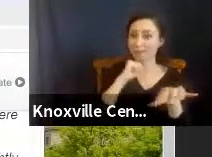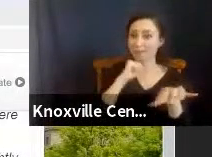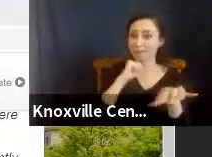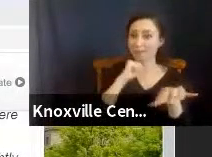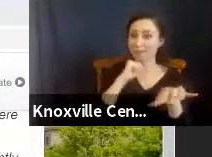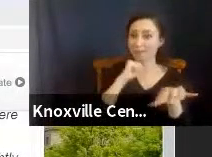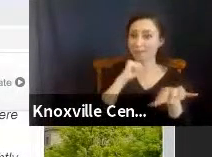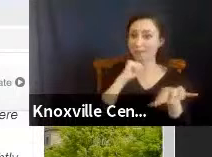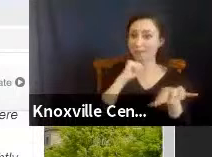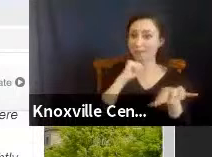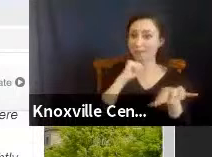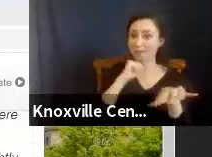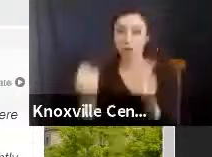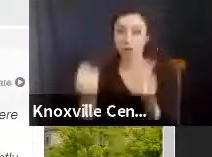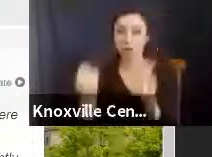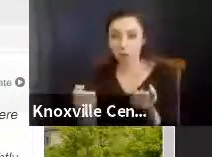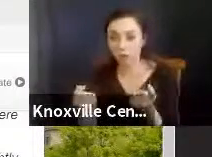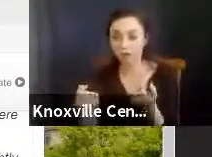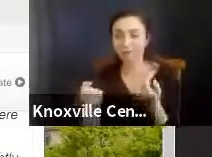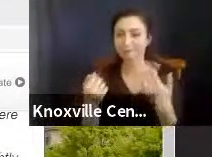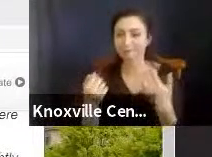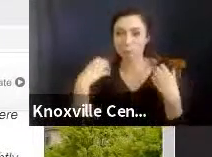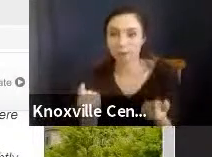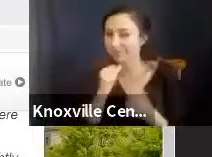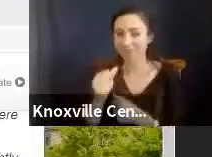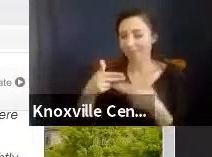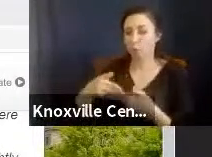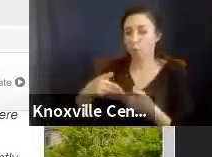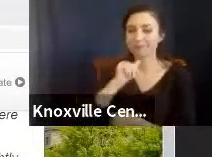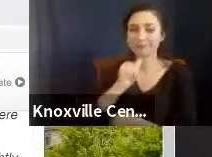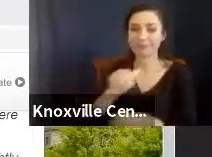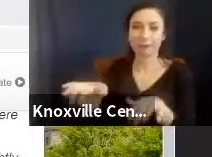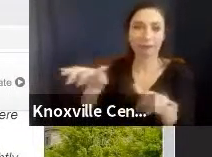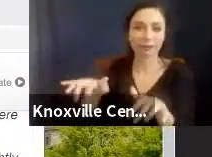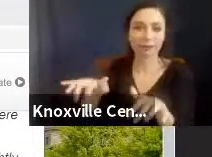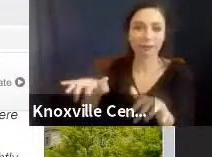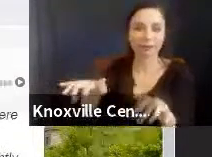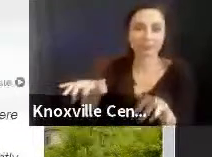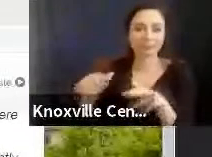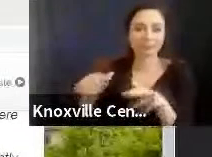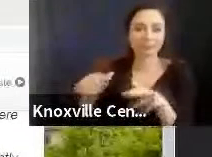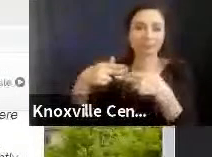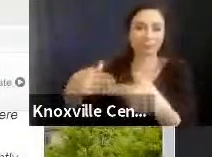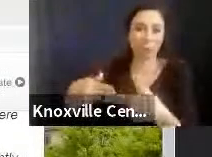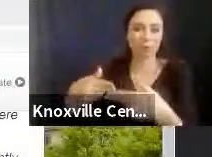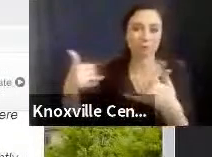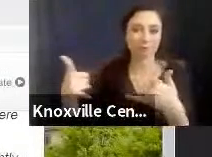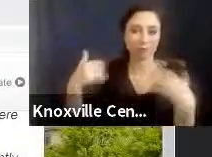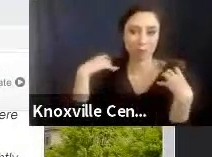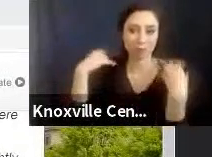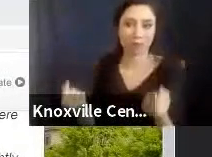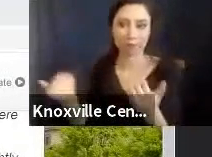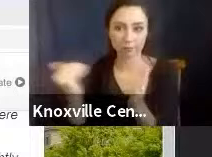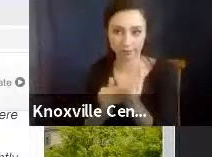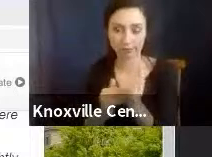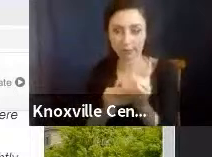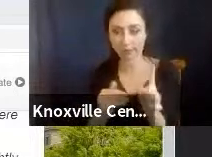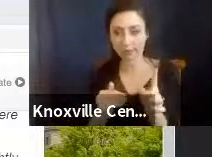recovered as opposed to inactive. The state made this change last week, and we have followed suit